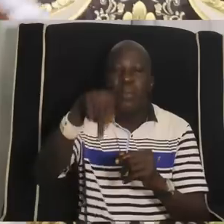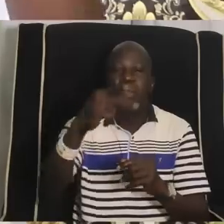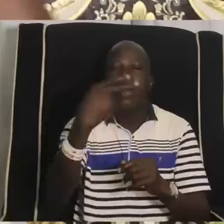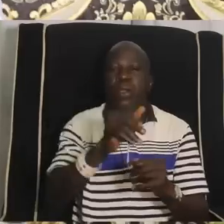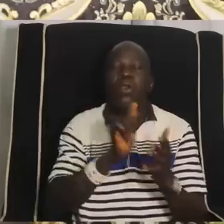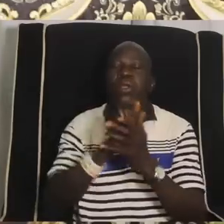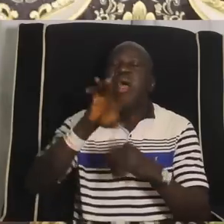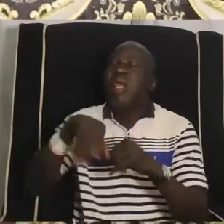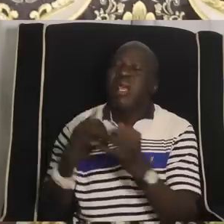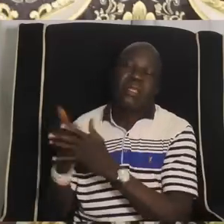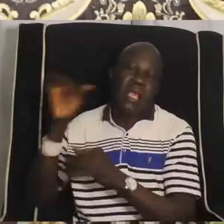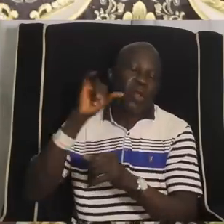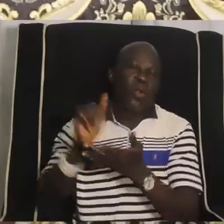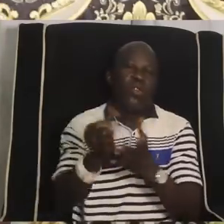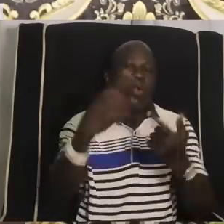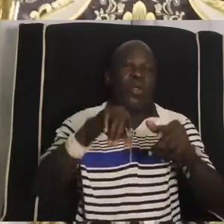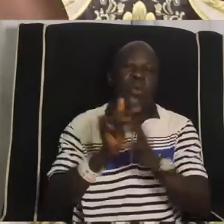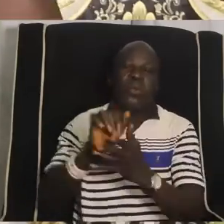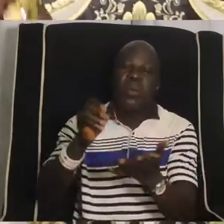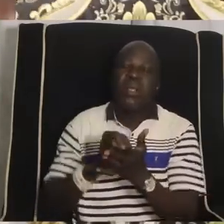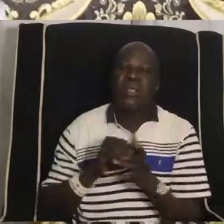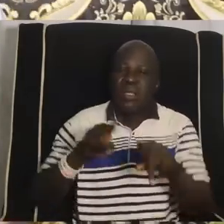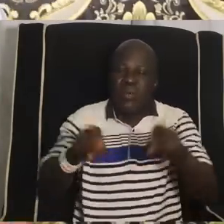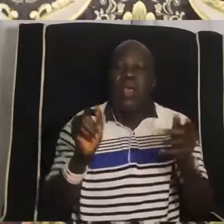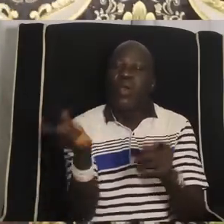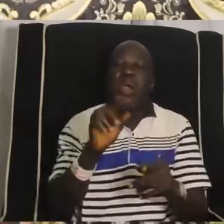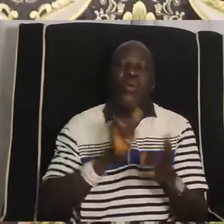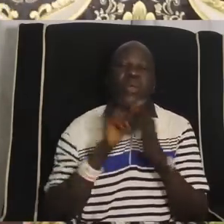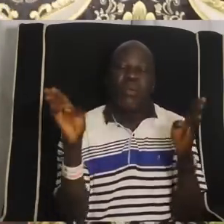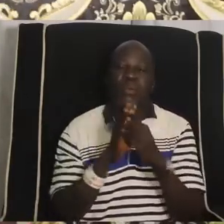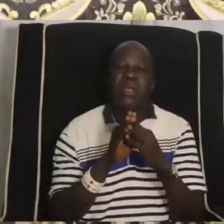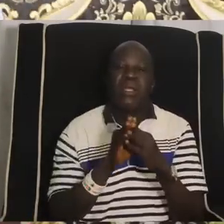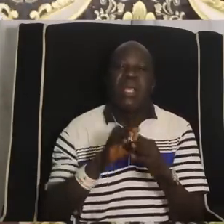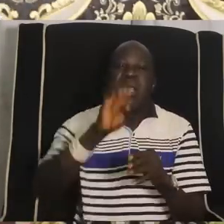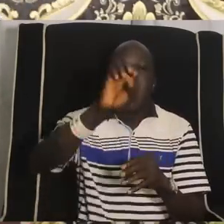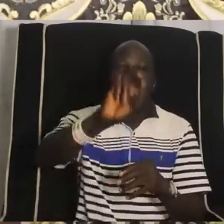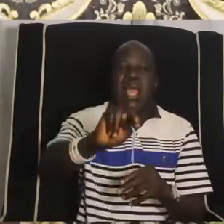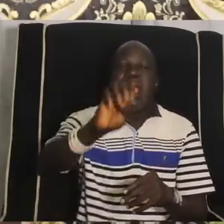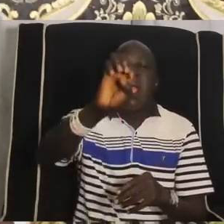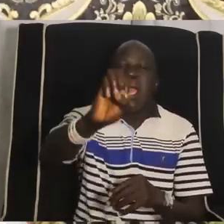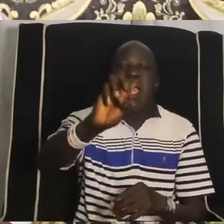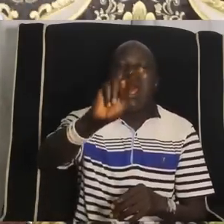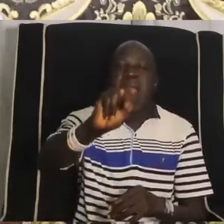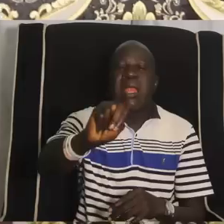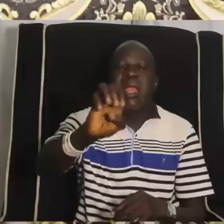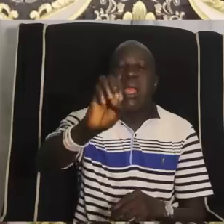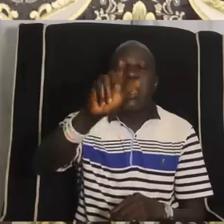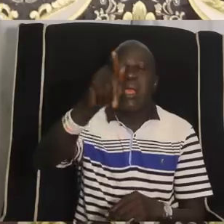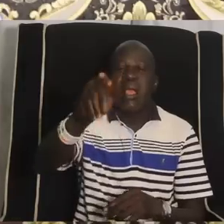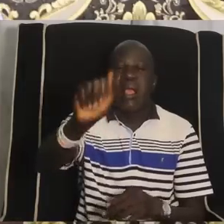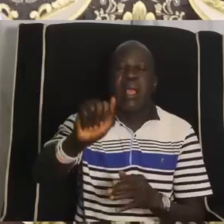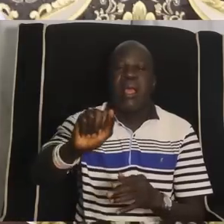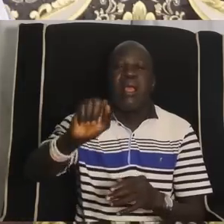ma ni agbara. Tanle. Yes, amoto ni ma yato. Ibo lati ma pade o. me. Eneka Civic Center, let me apade.